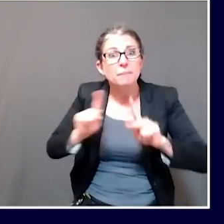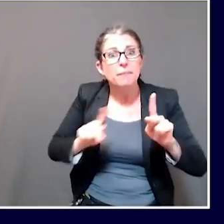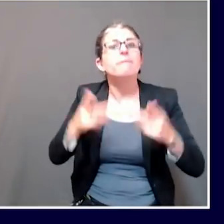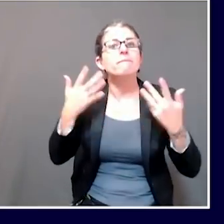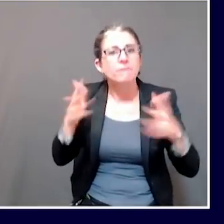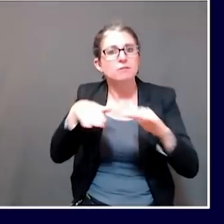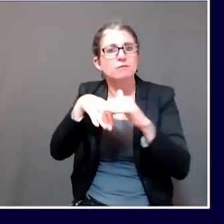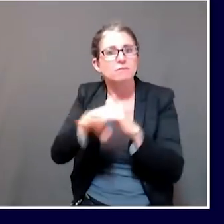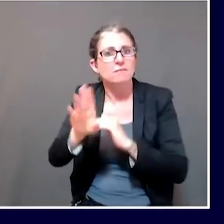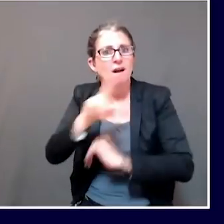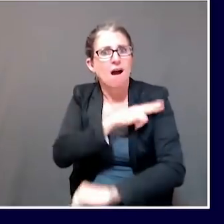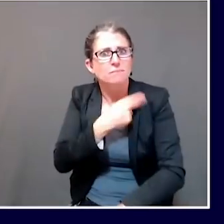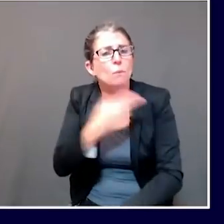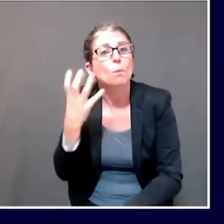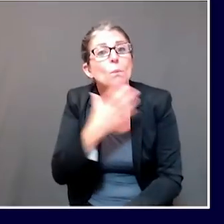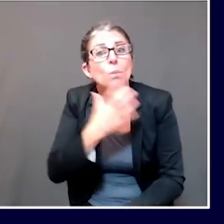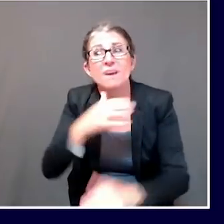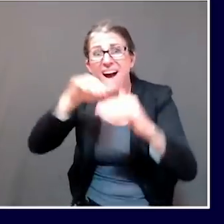per 100,000.